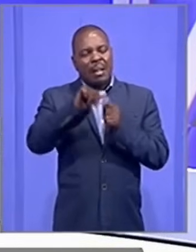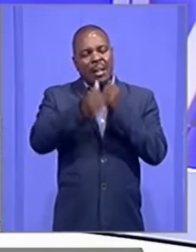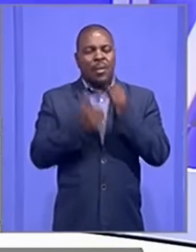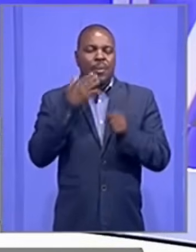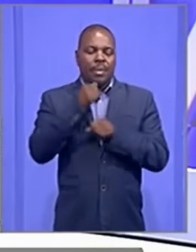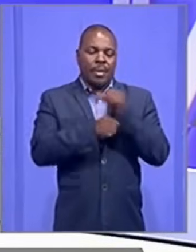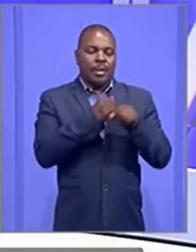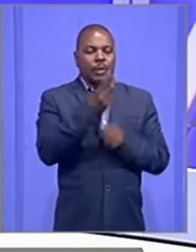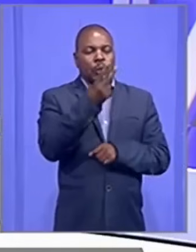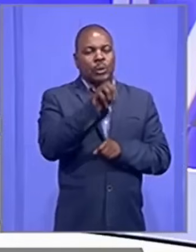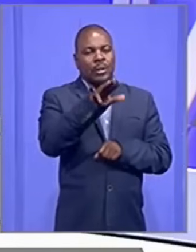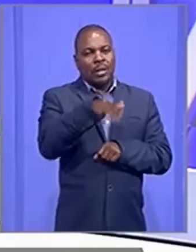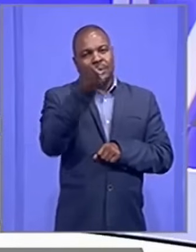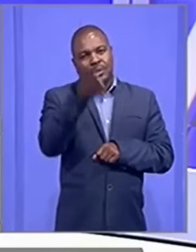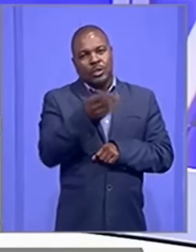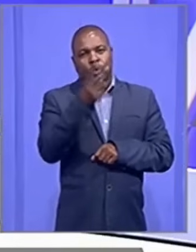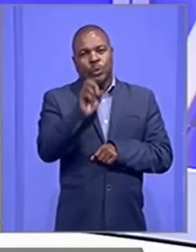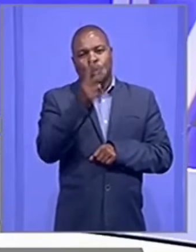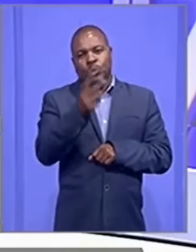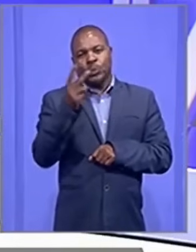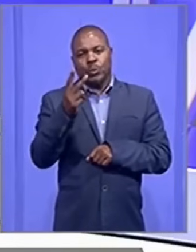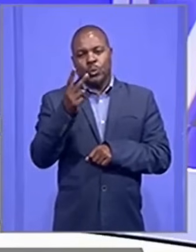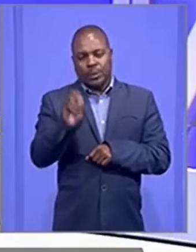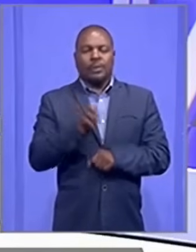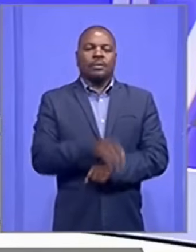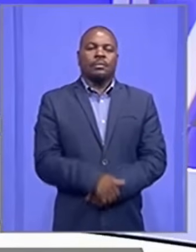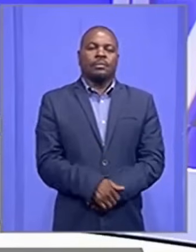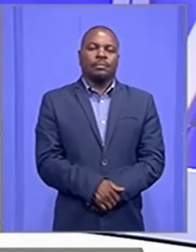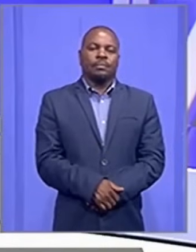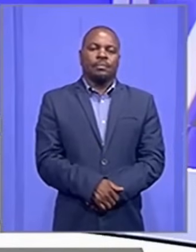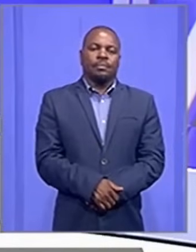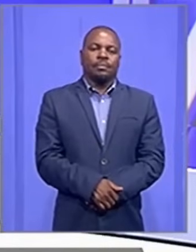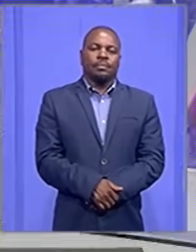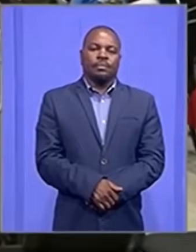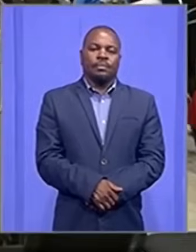mafelelo sehleng sa 2019 le 2020.